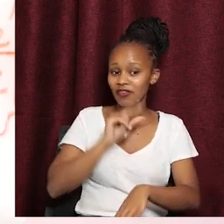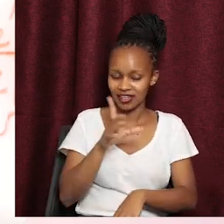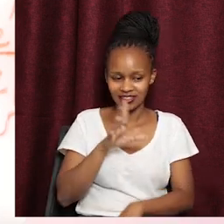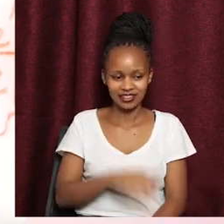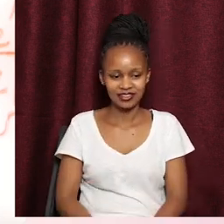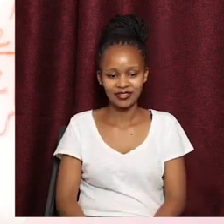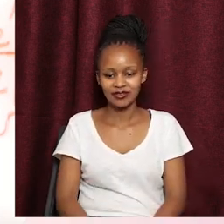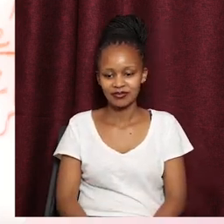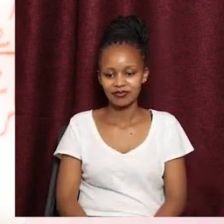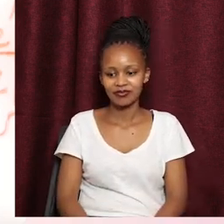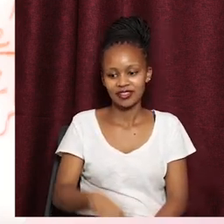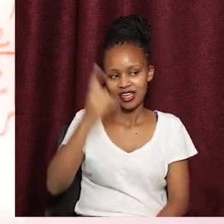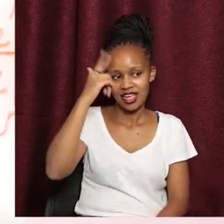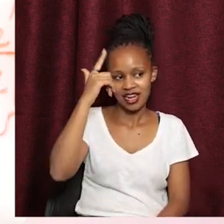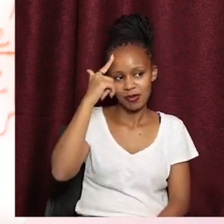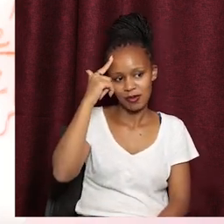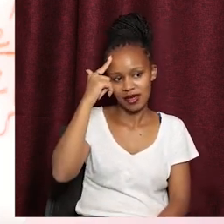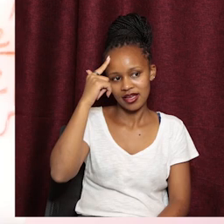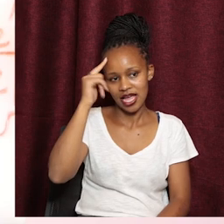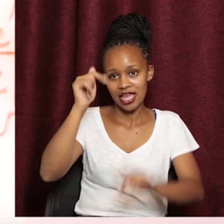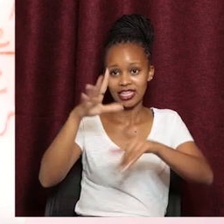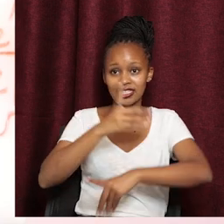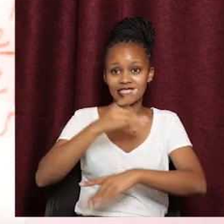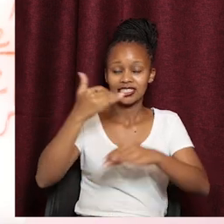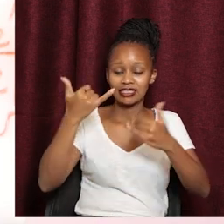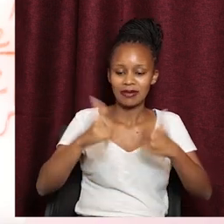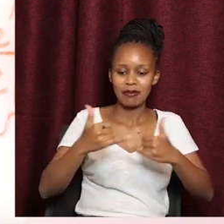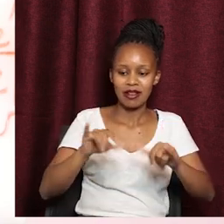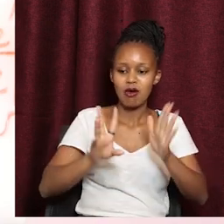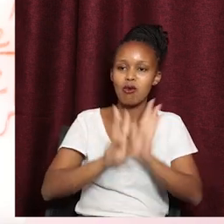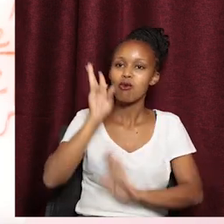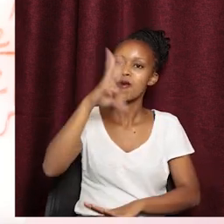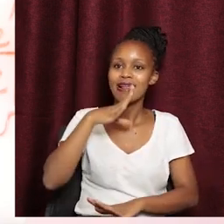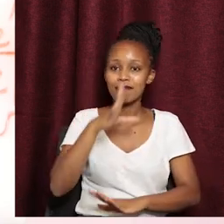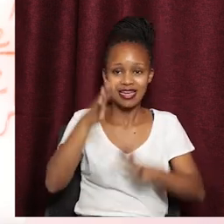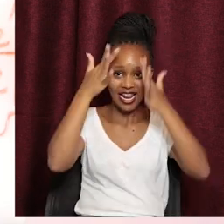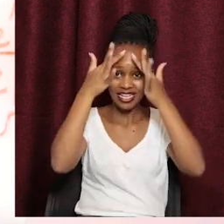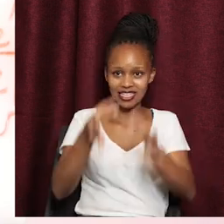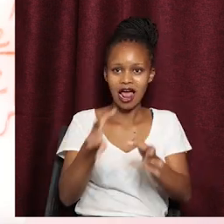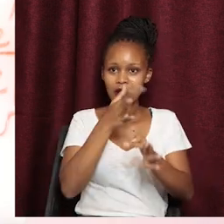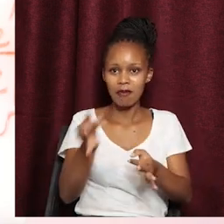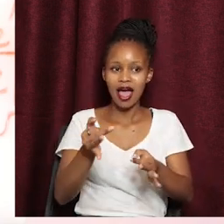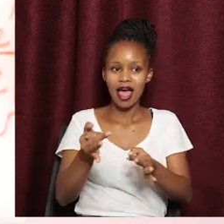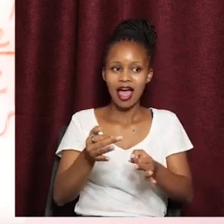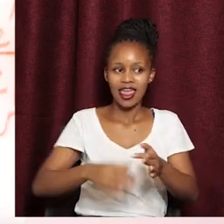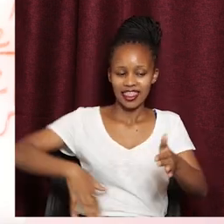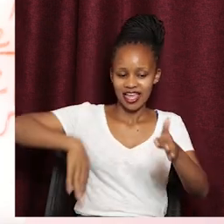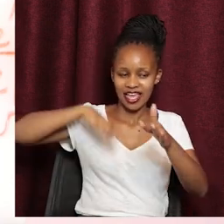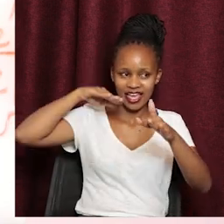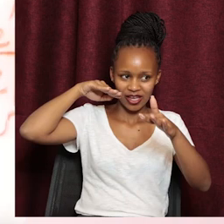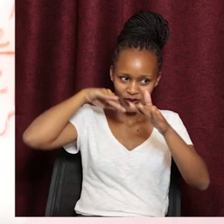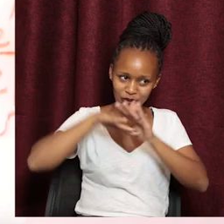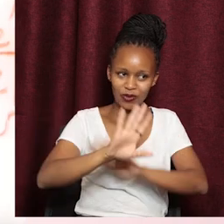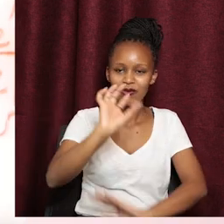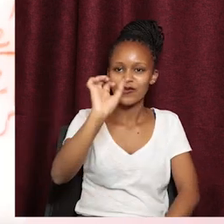Remember, this game will be decided by the kick that goes in first.